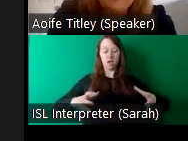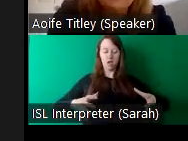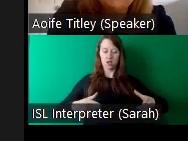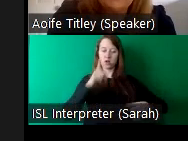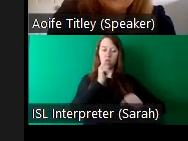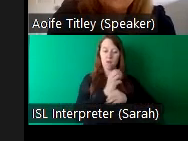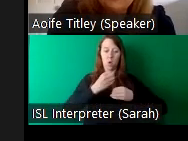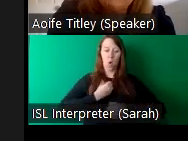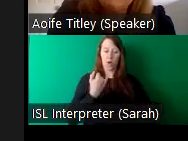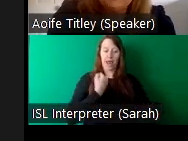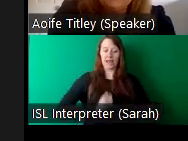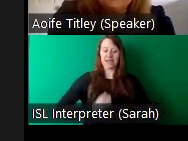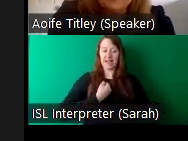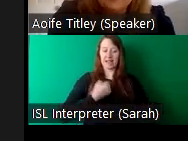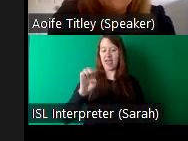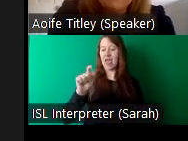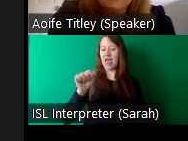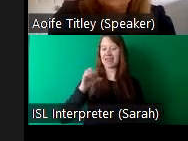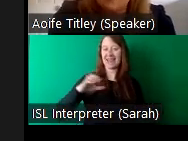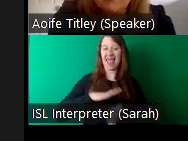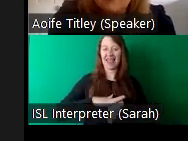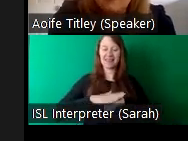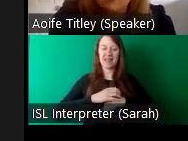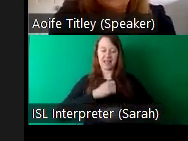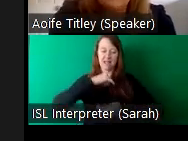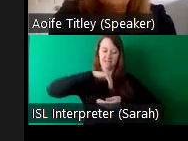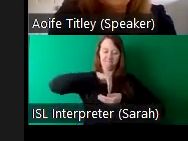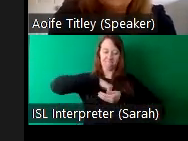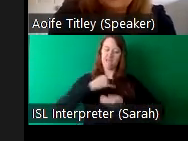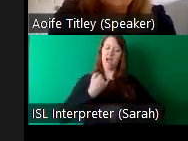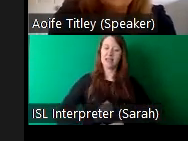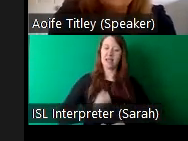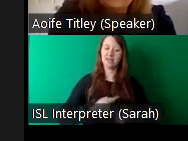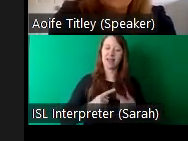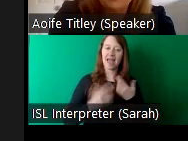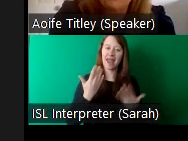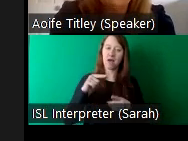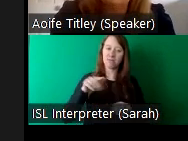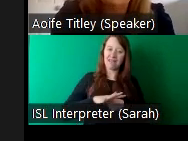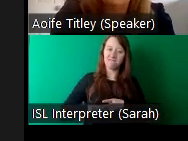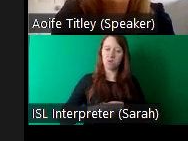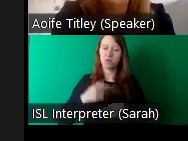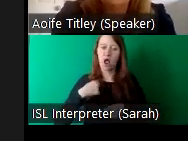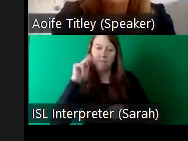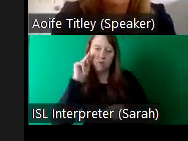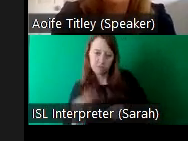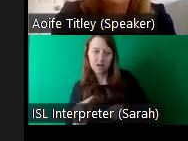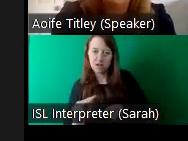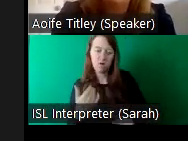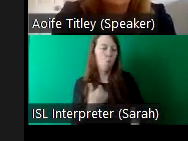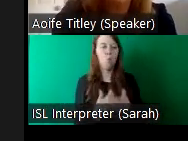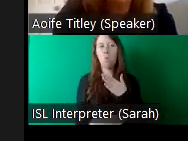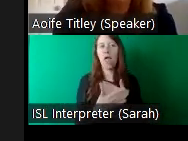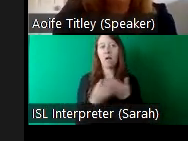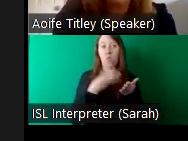that impacts the lens through which we view the world, and how that impacts the type of approach that we take to our GCE work, whatever type of educator that we